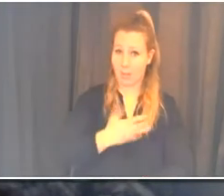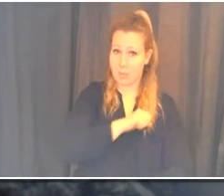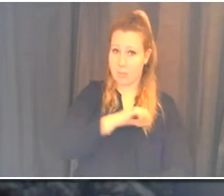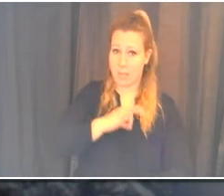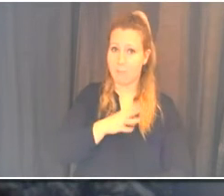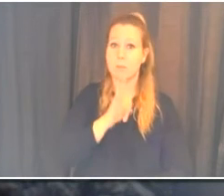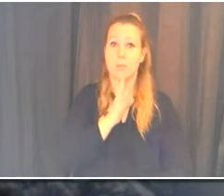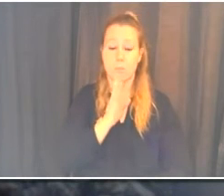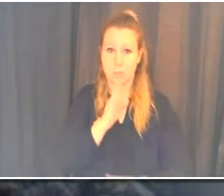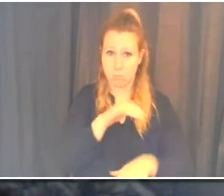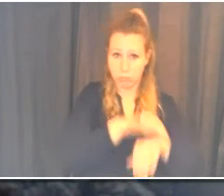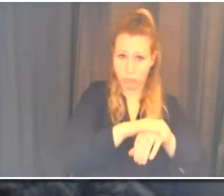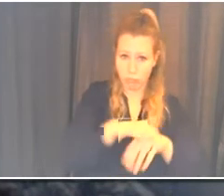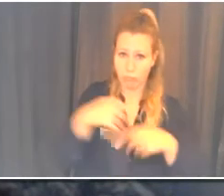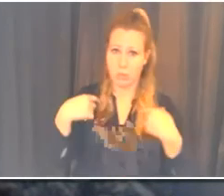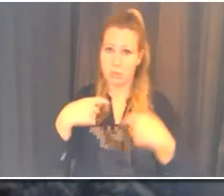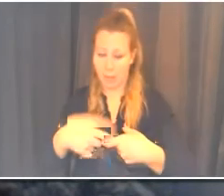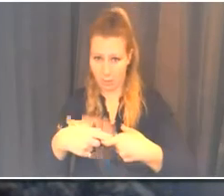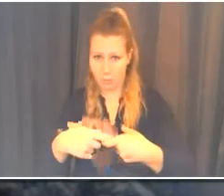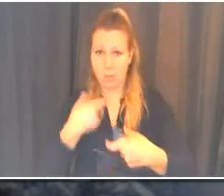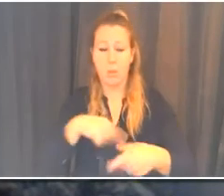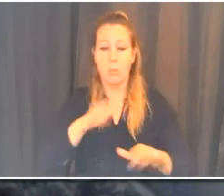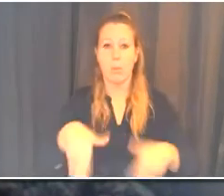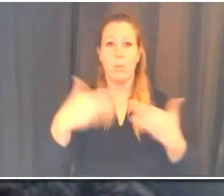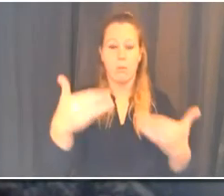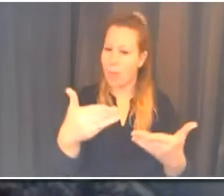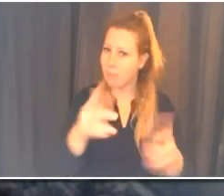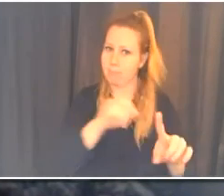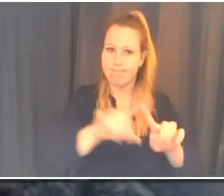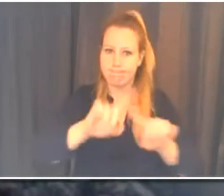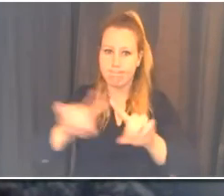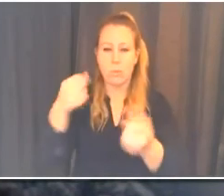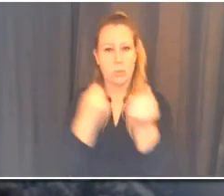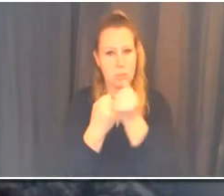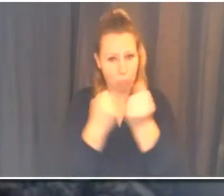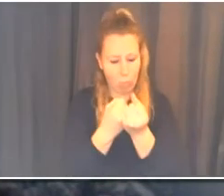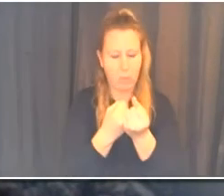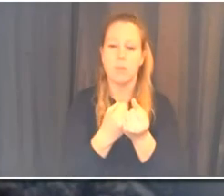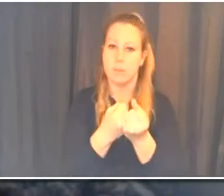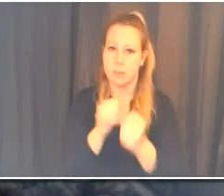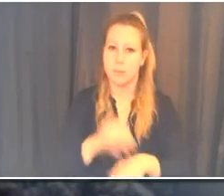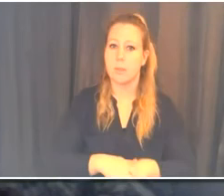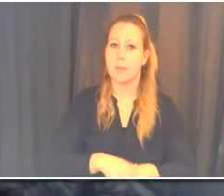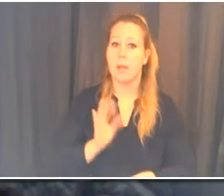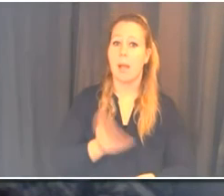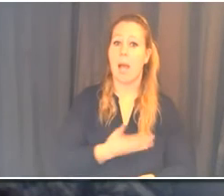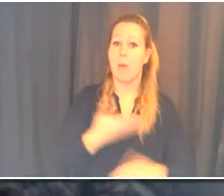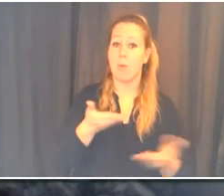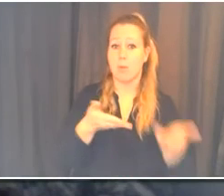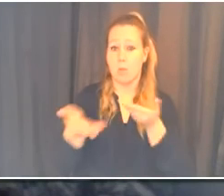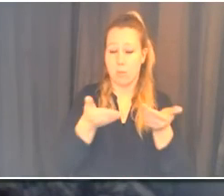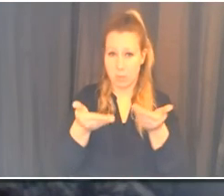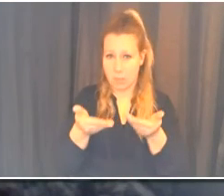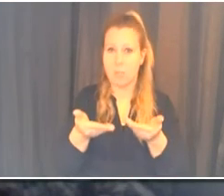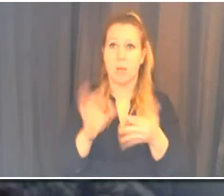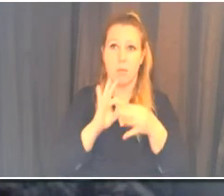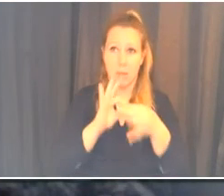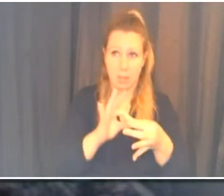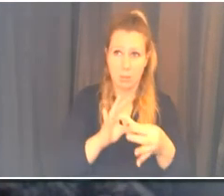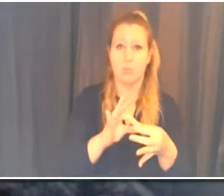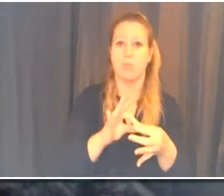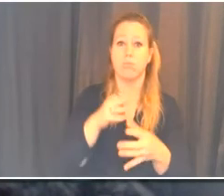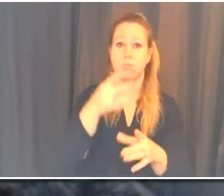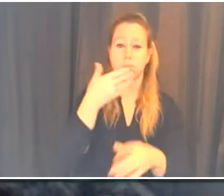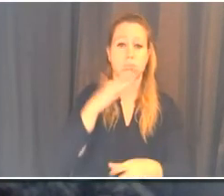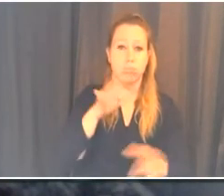adapted services to continue to provide access to support for survivors via platforms such as WhatsApp text email and other safe